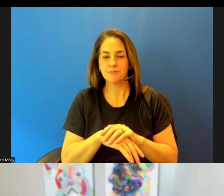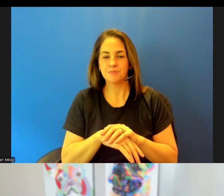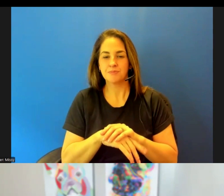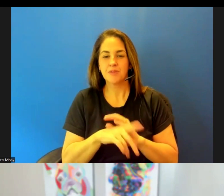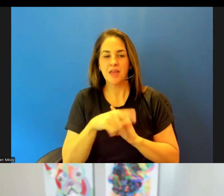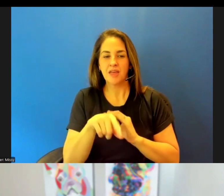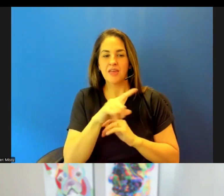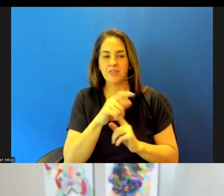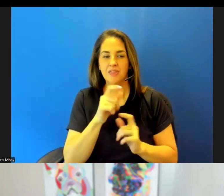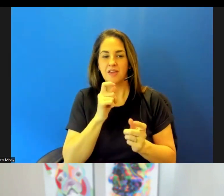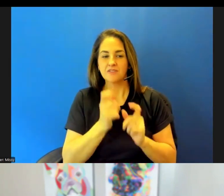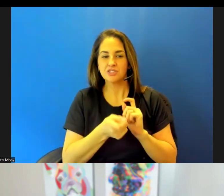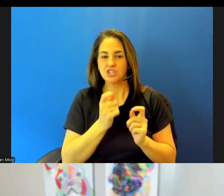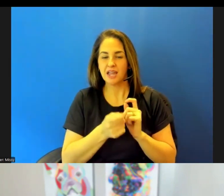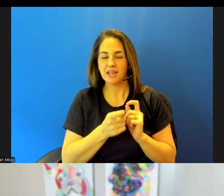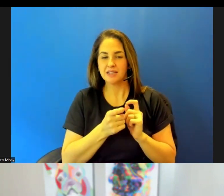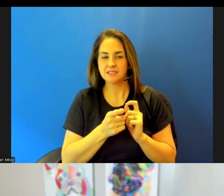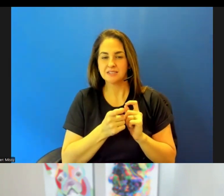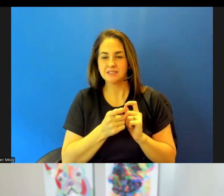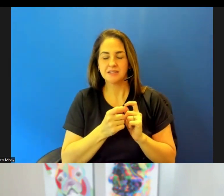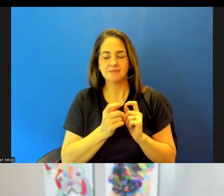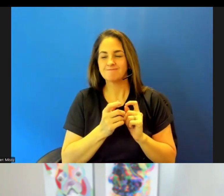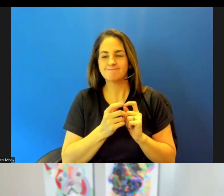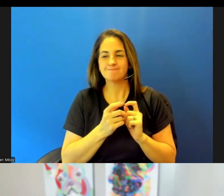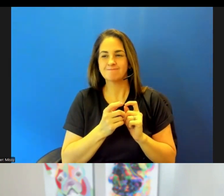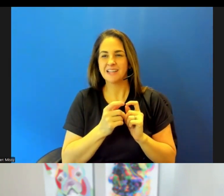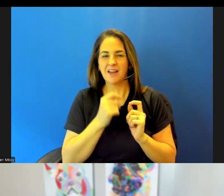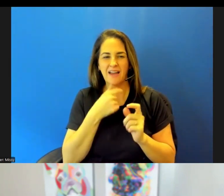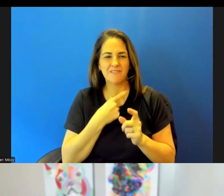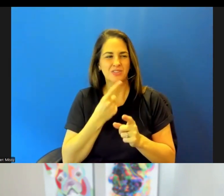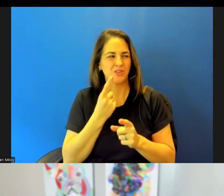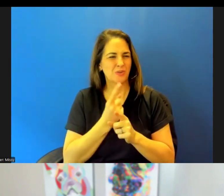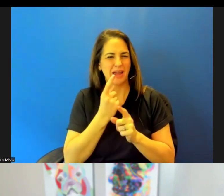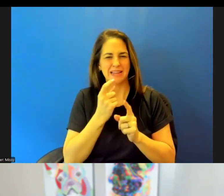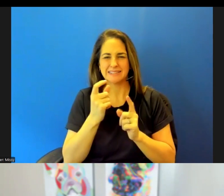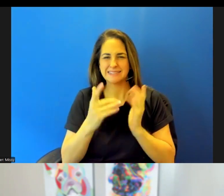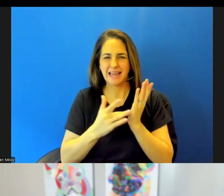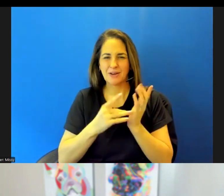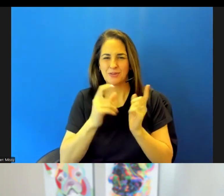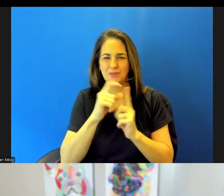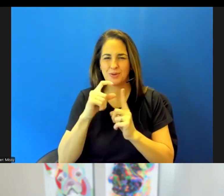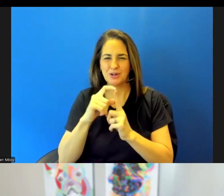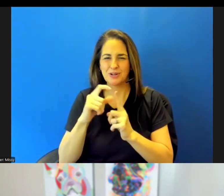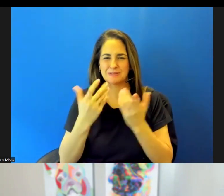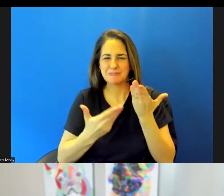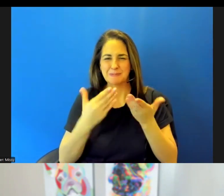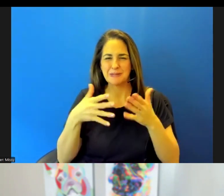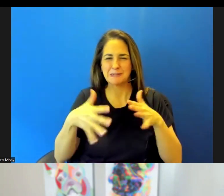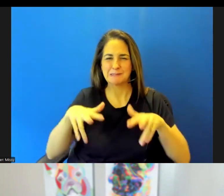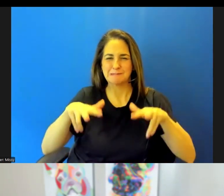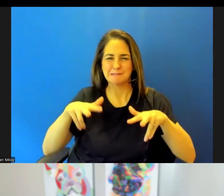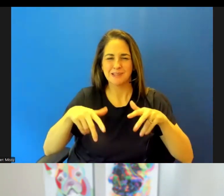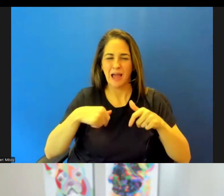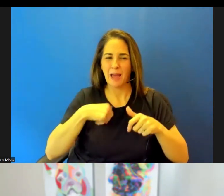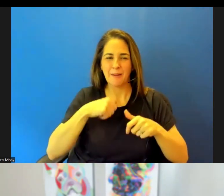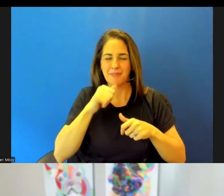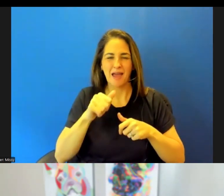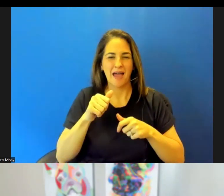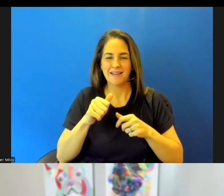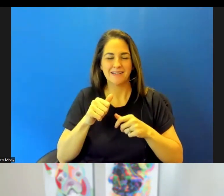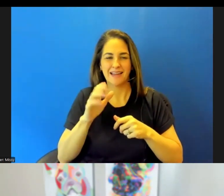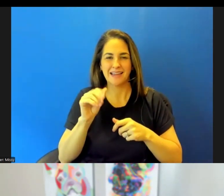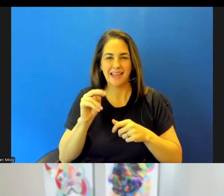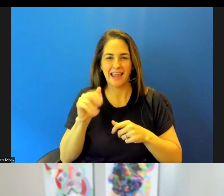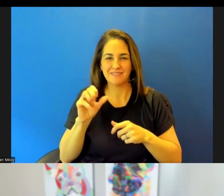they've changed, their kind of. I'm not sure I have all the correct like technical verbiage because I'm not a Canvas administrator, but